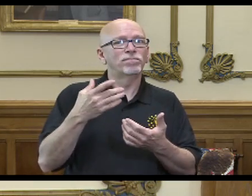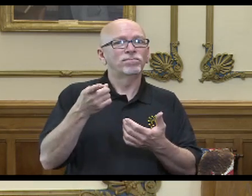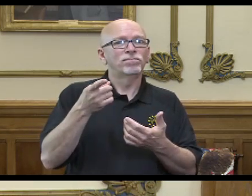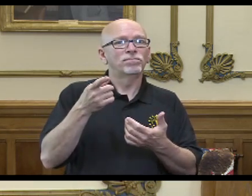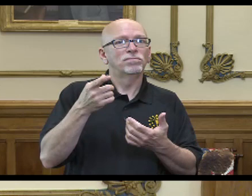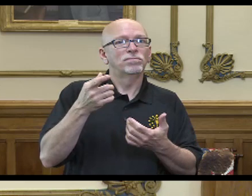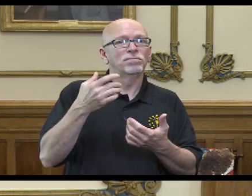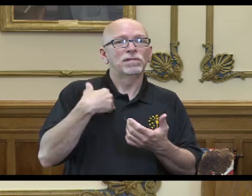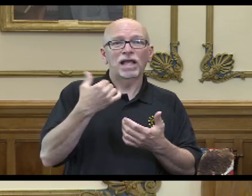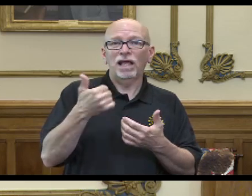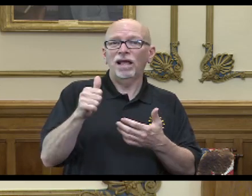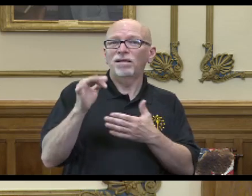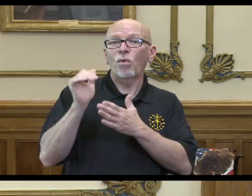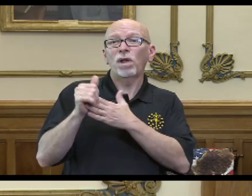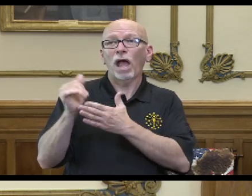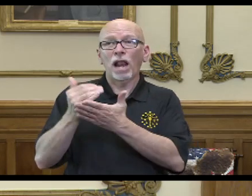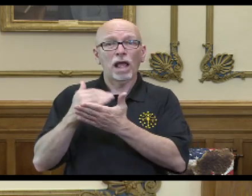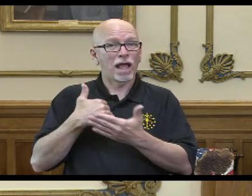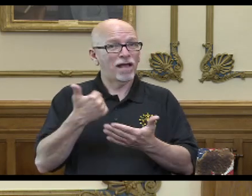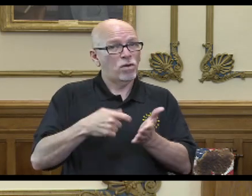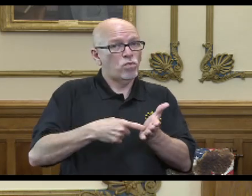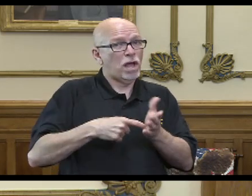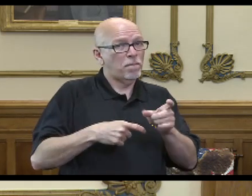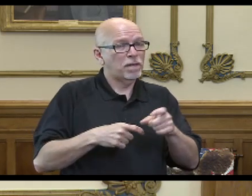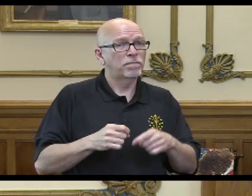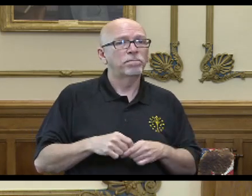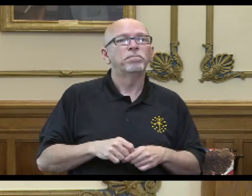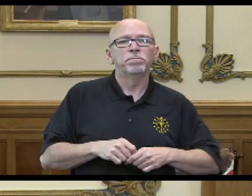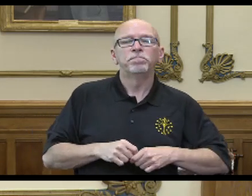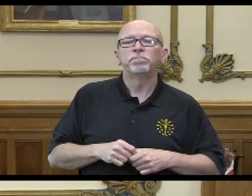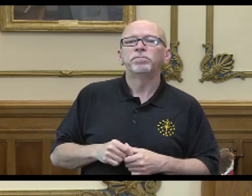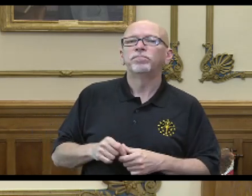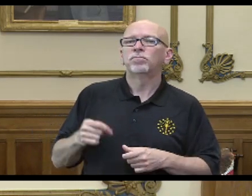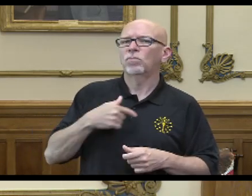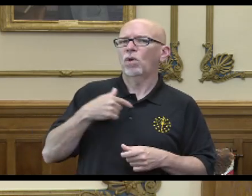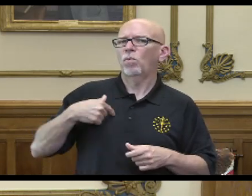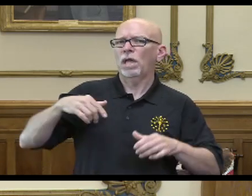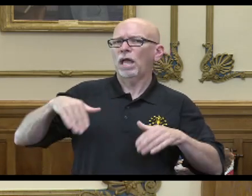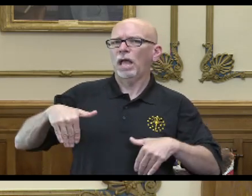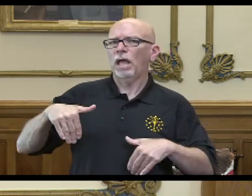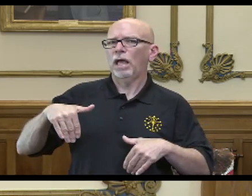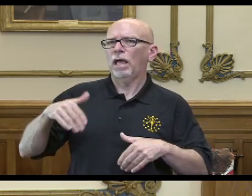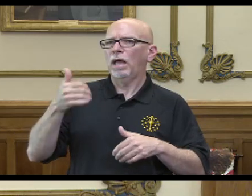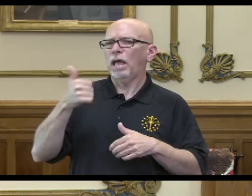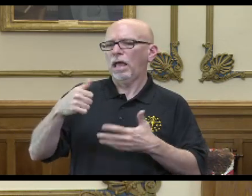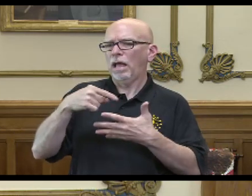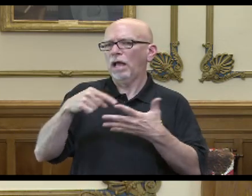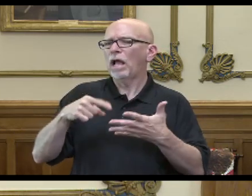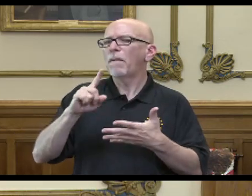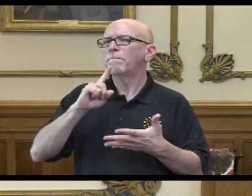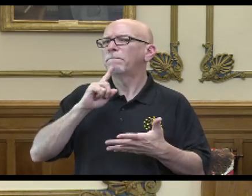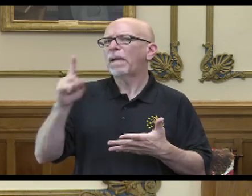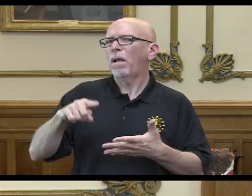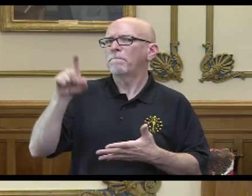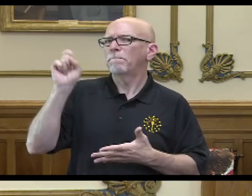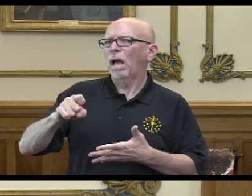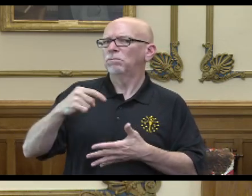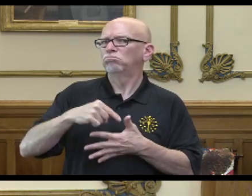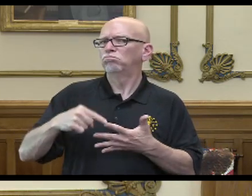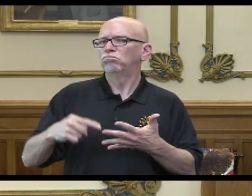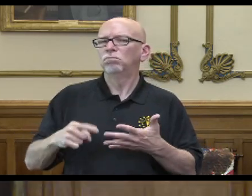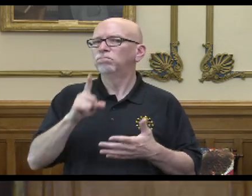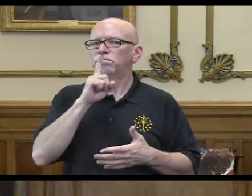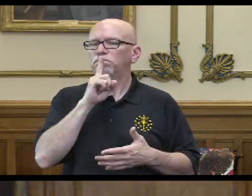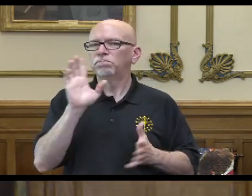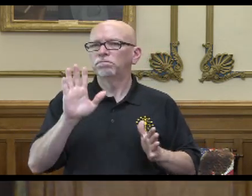just these guidelines? So we have not specified this as a mandatory thing that a school has to